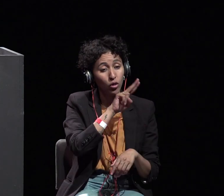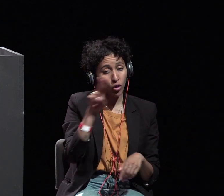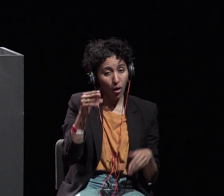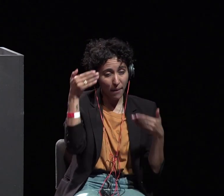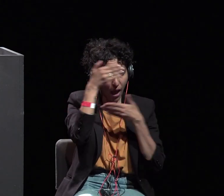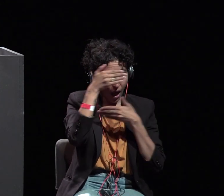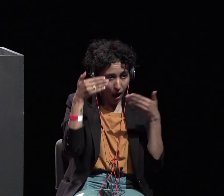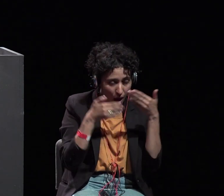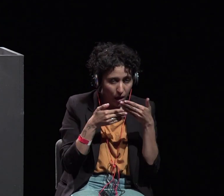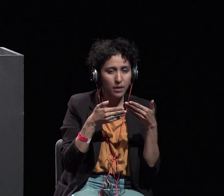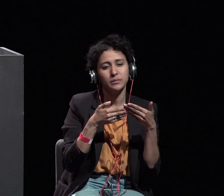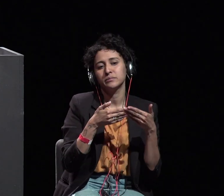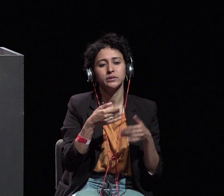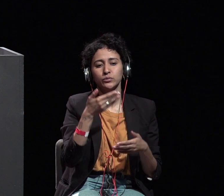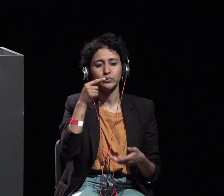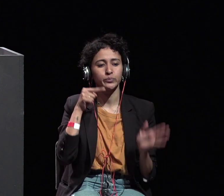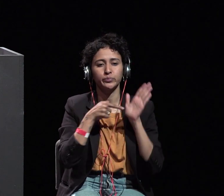Israeli